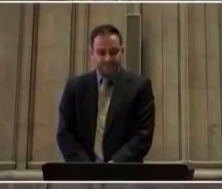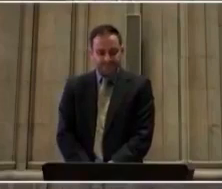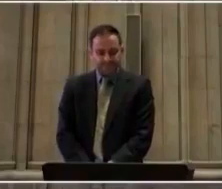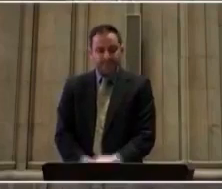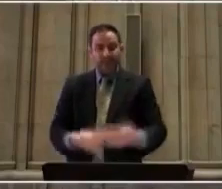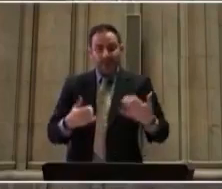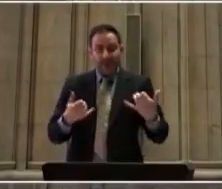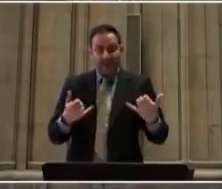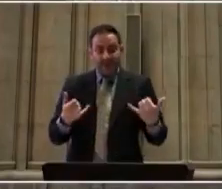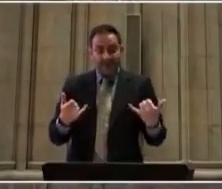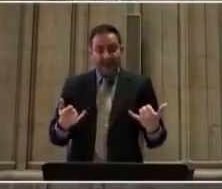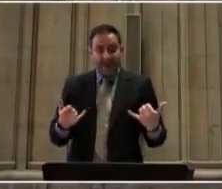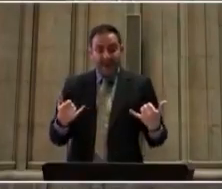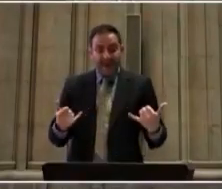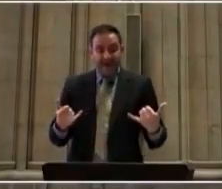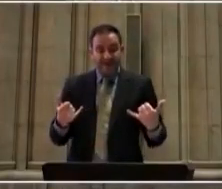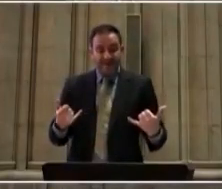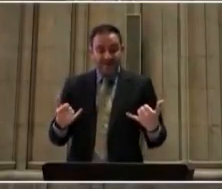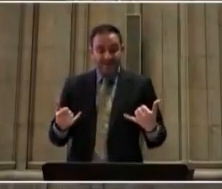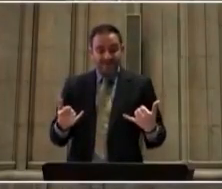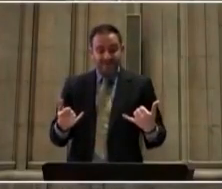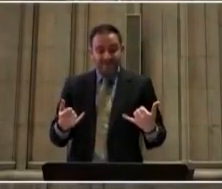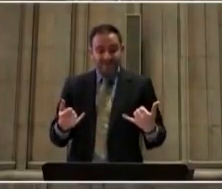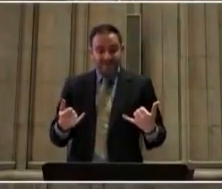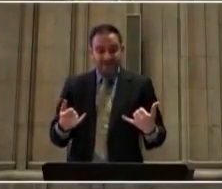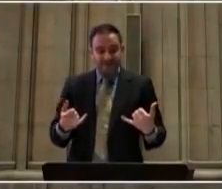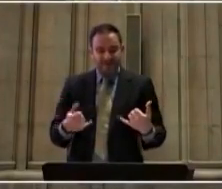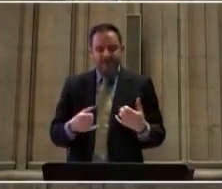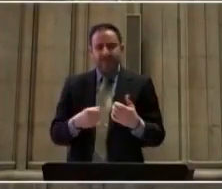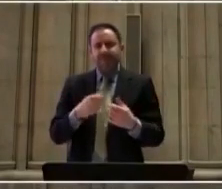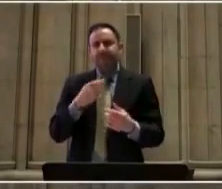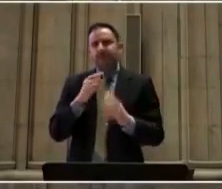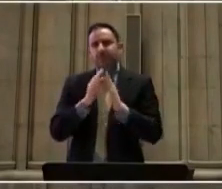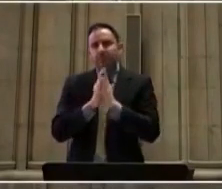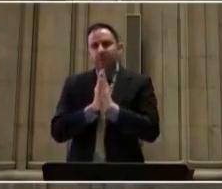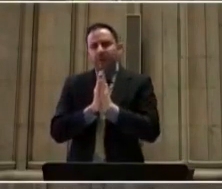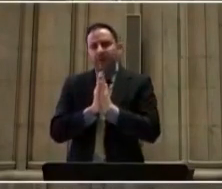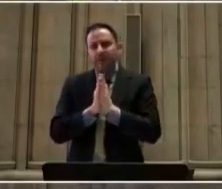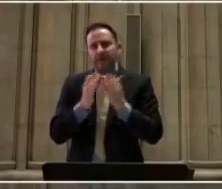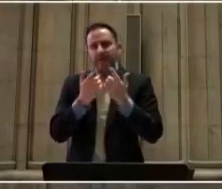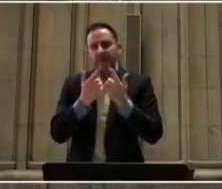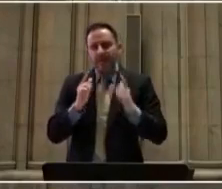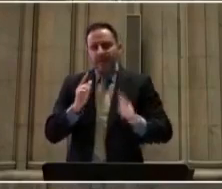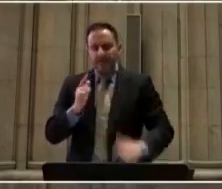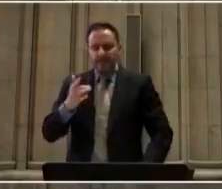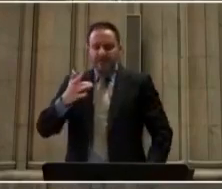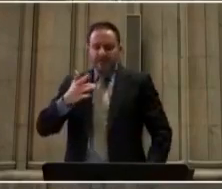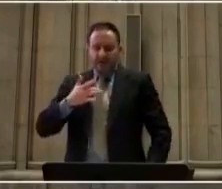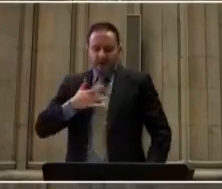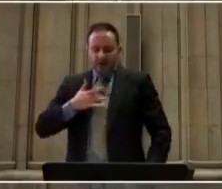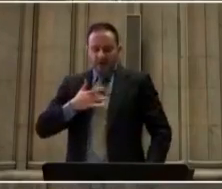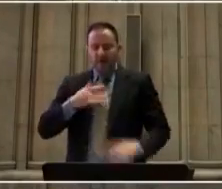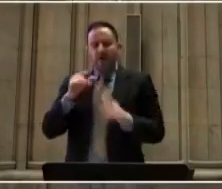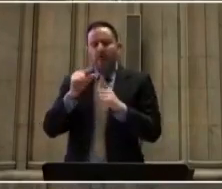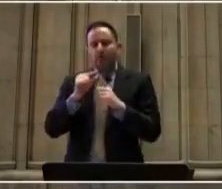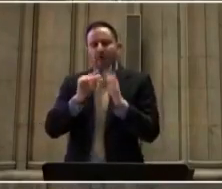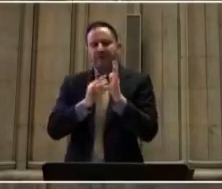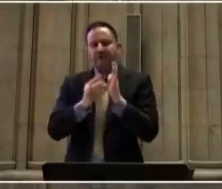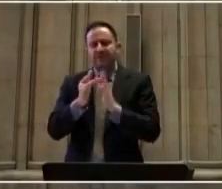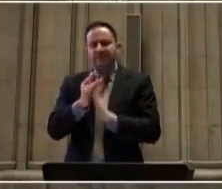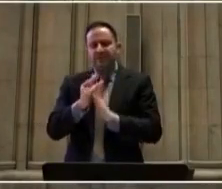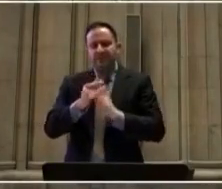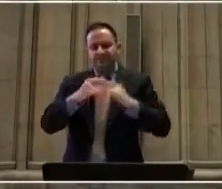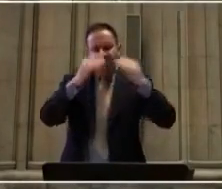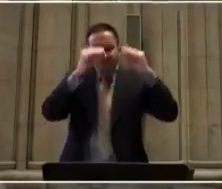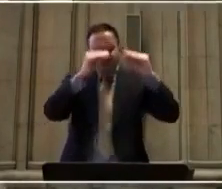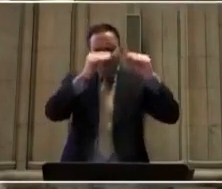And now, to sum up all our petitions, let us pray in the language of our hearts, the words that Jesus taught his